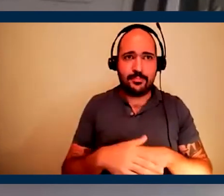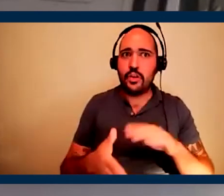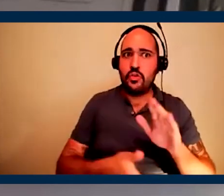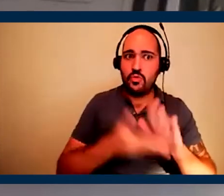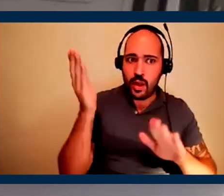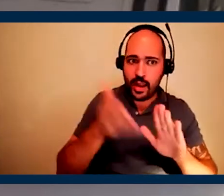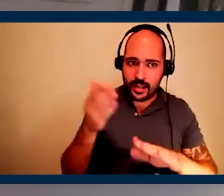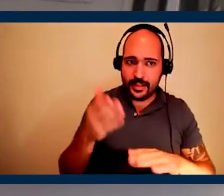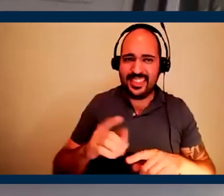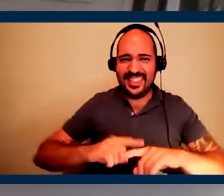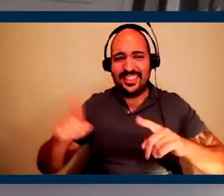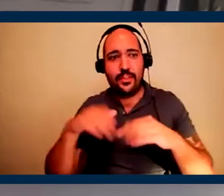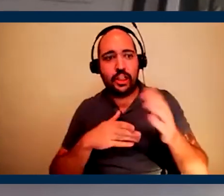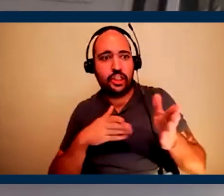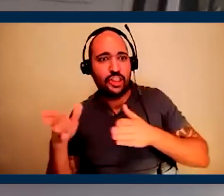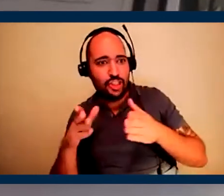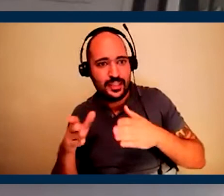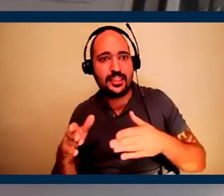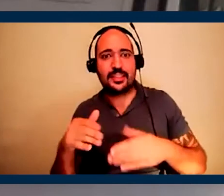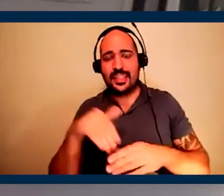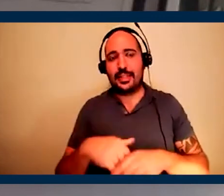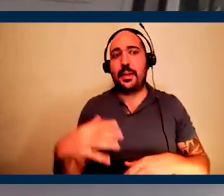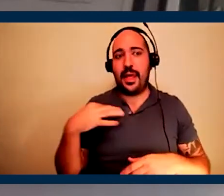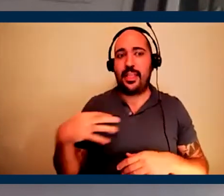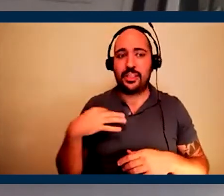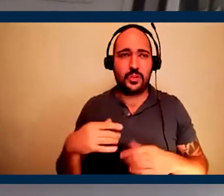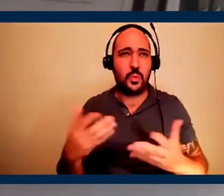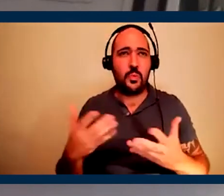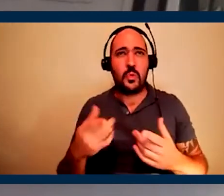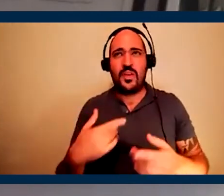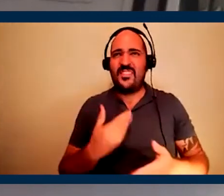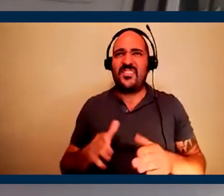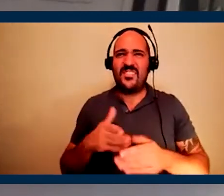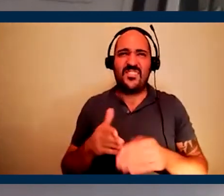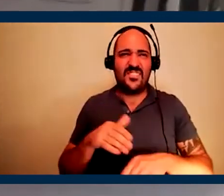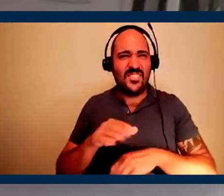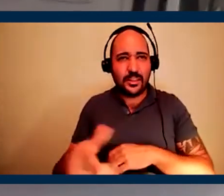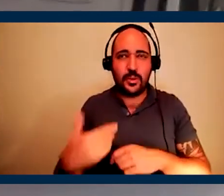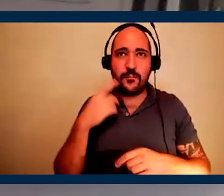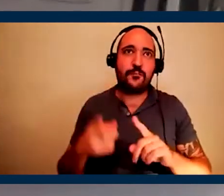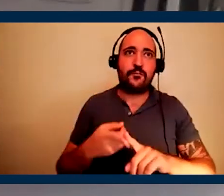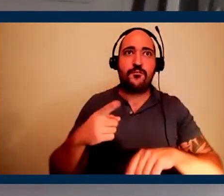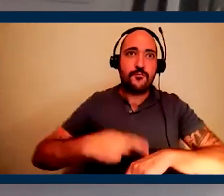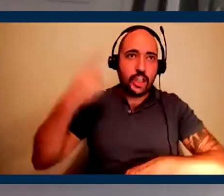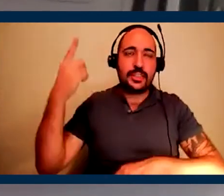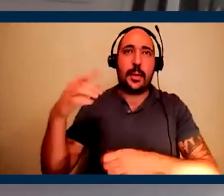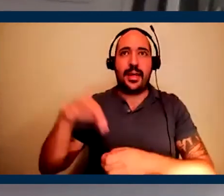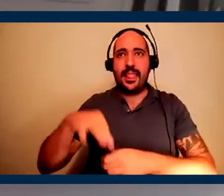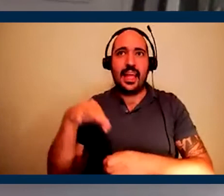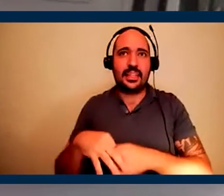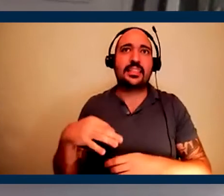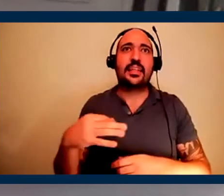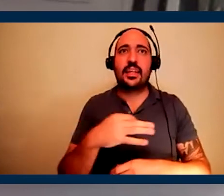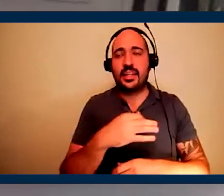public office. What advice do you have for first-time elected Black officials in local government? How can we best serve the African-American